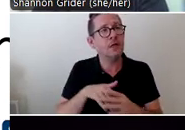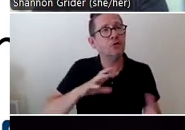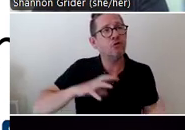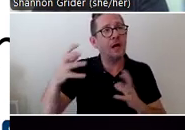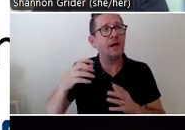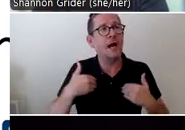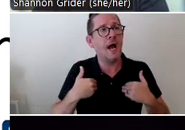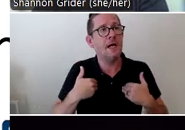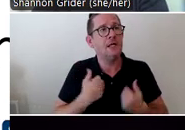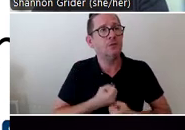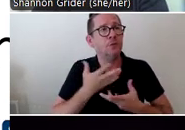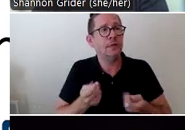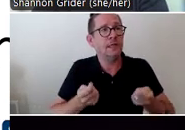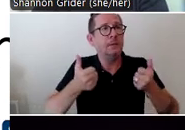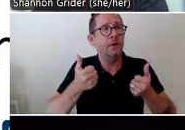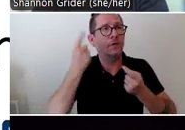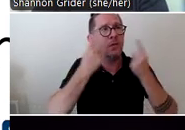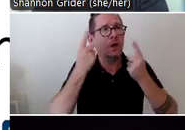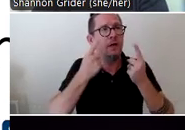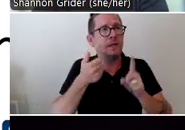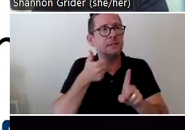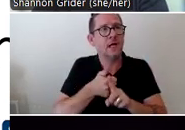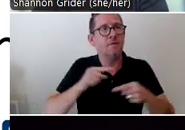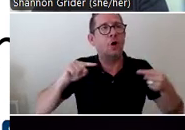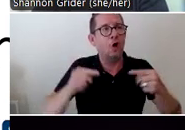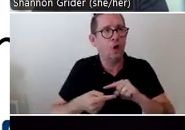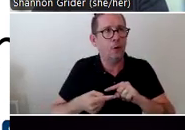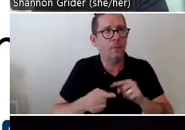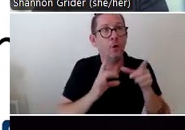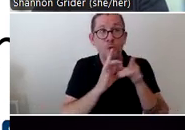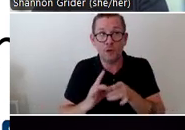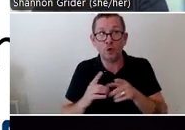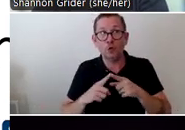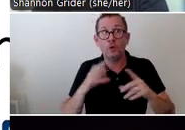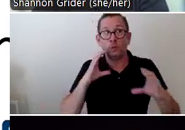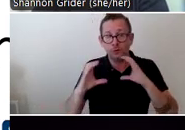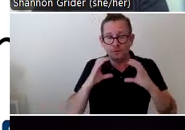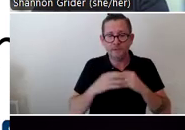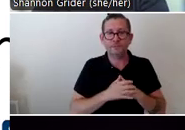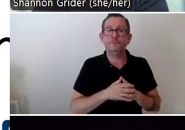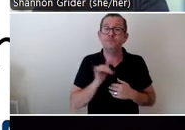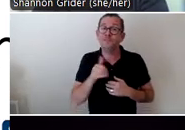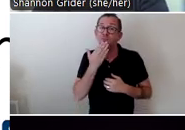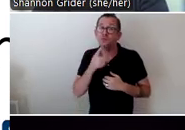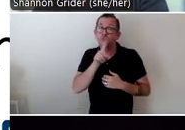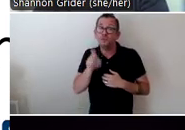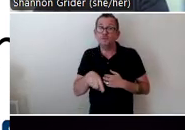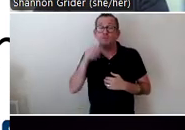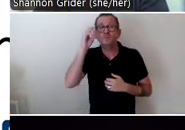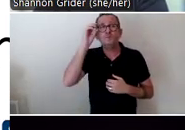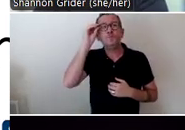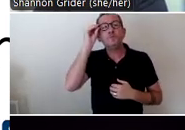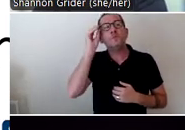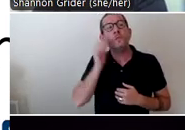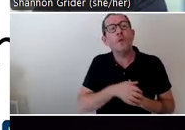crisis or has expressed immediate thoughts of self-harm in regards to communication?